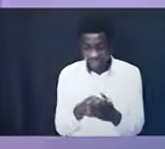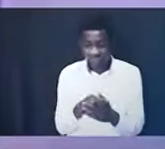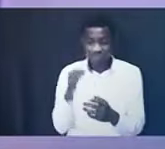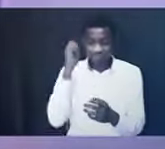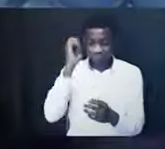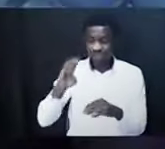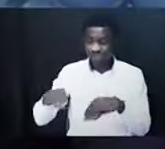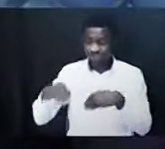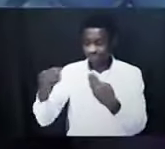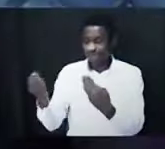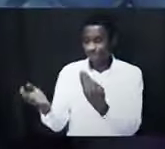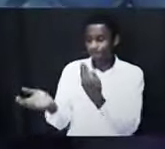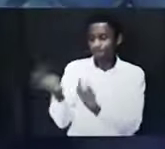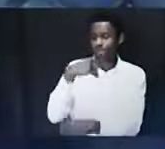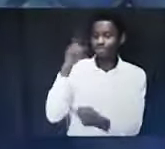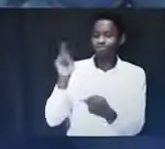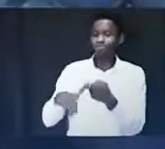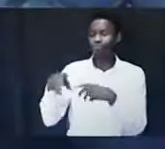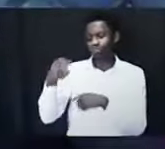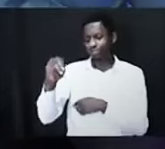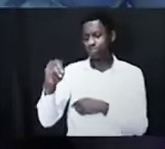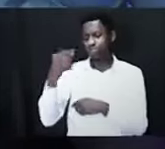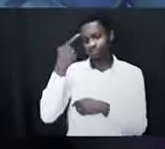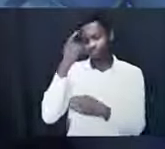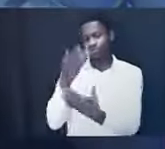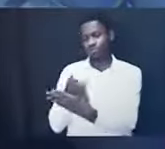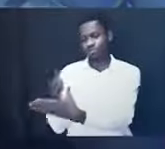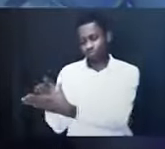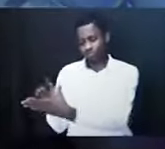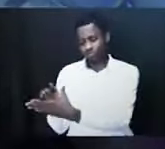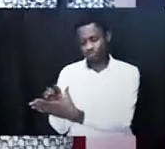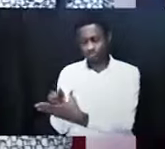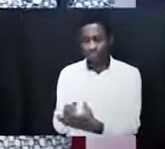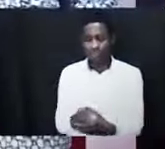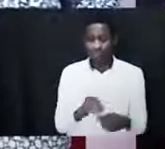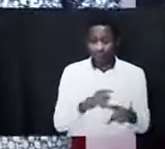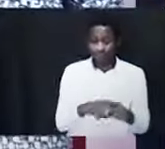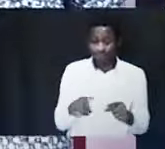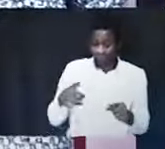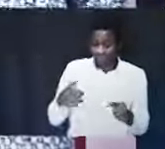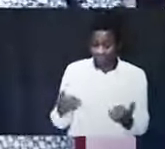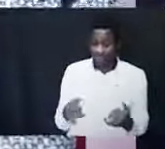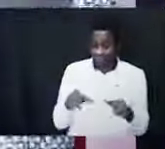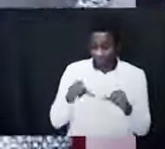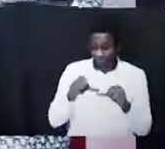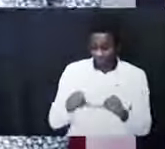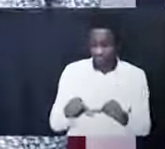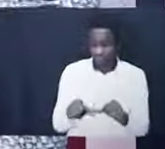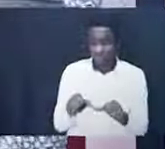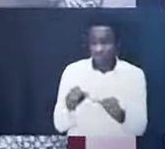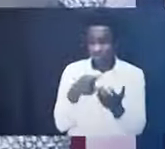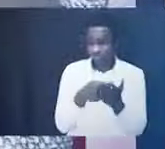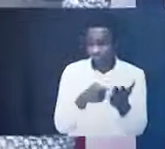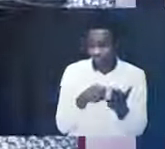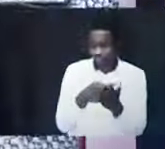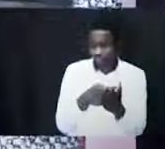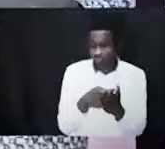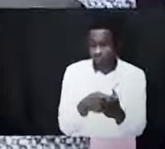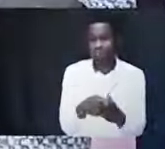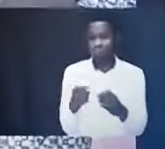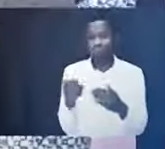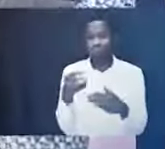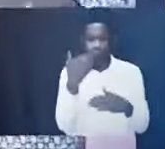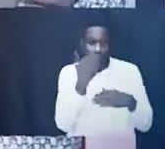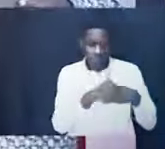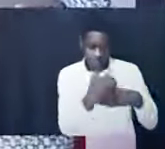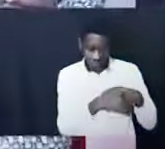later. But now we are still looking at the loaves, the bread, the fish in his hands.